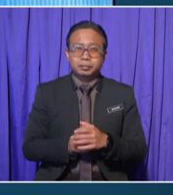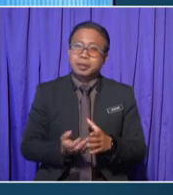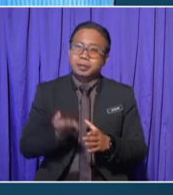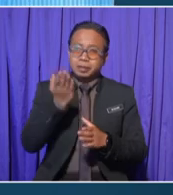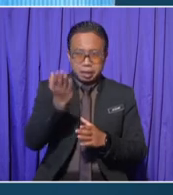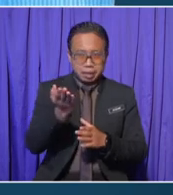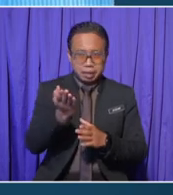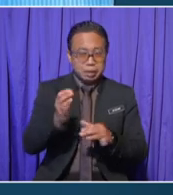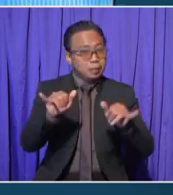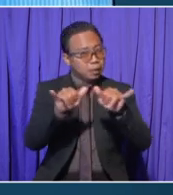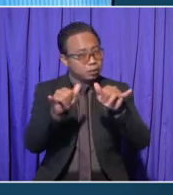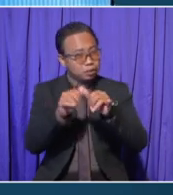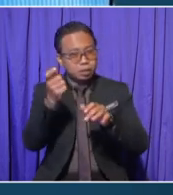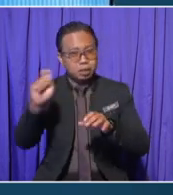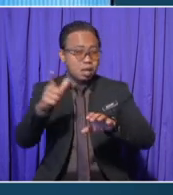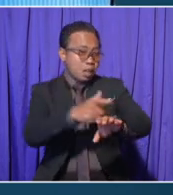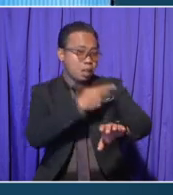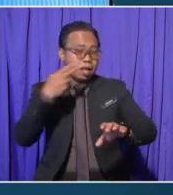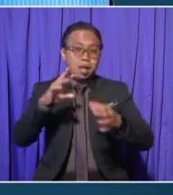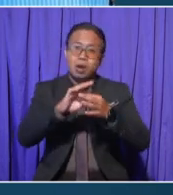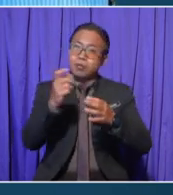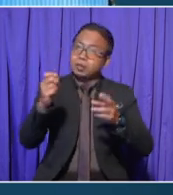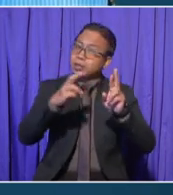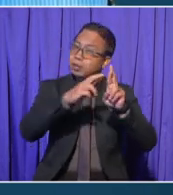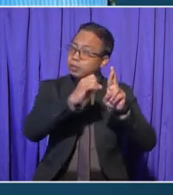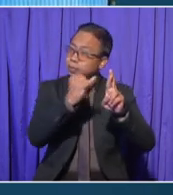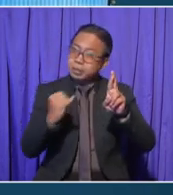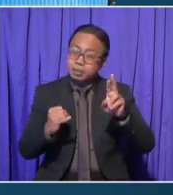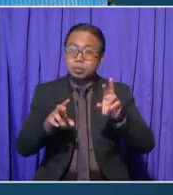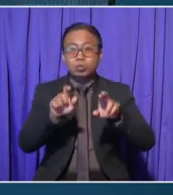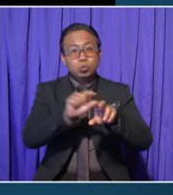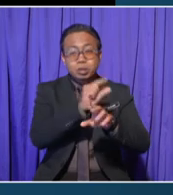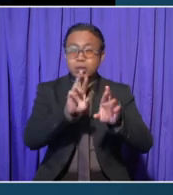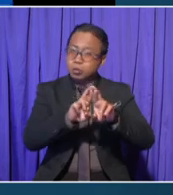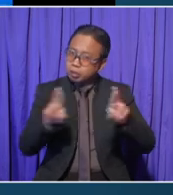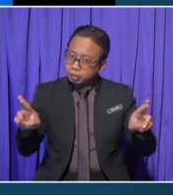Then, measure the length of the ribbon using a ruler.